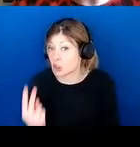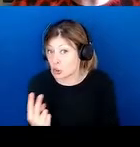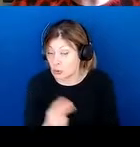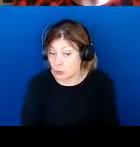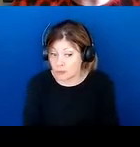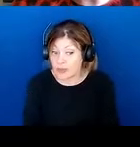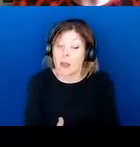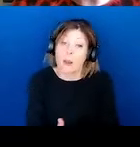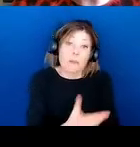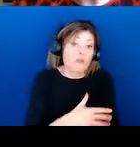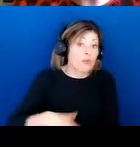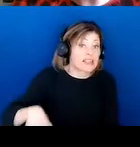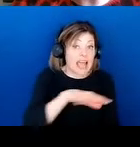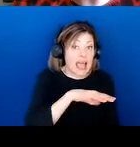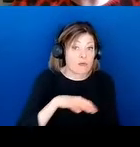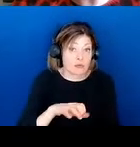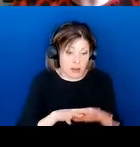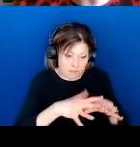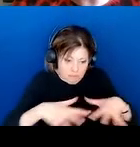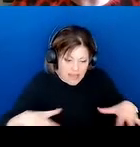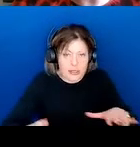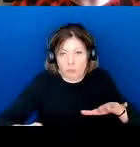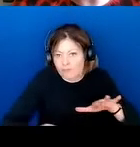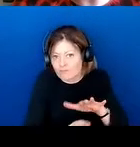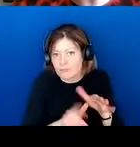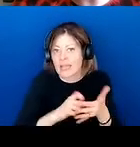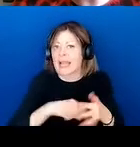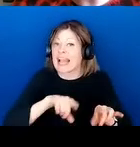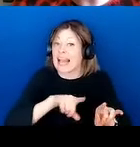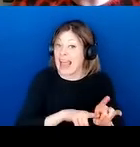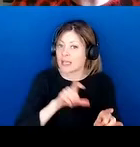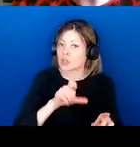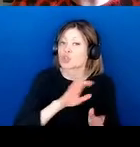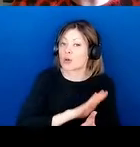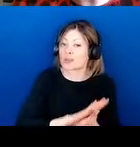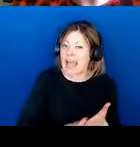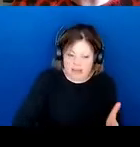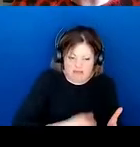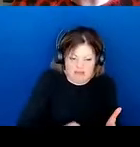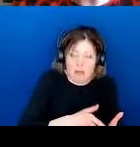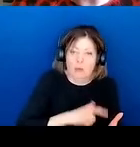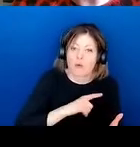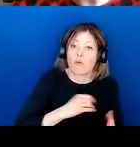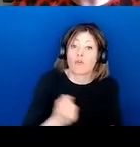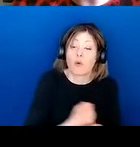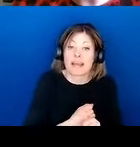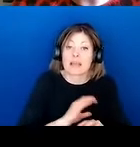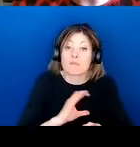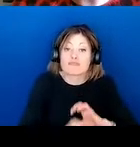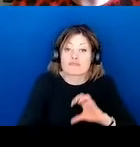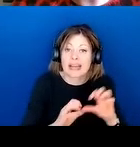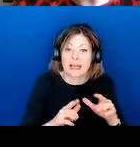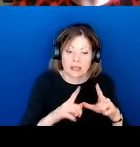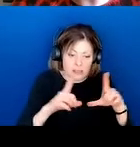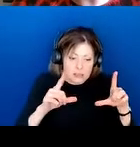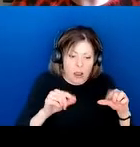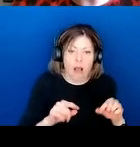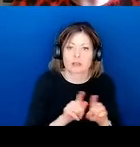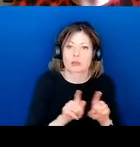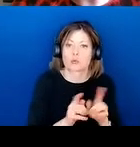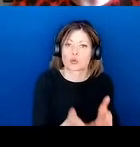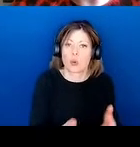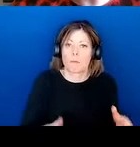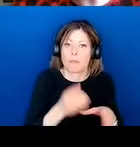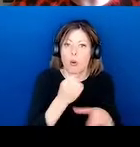meadow, which Hamilton dug out to provide clay for making bricks, tiles, and plant pots, which were filed